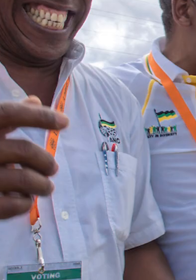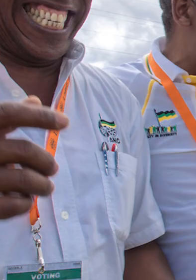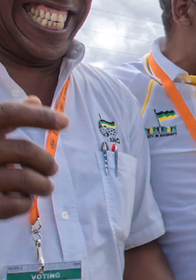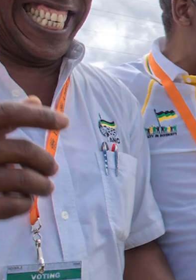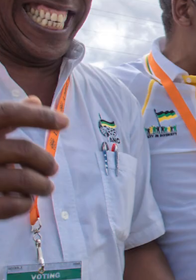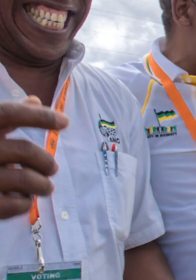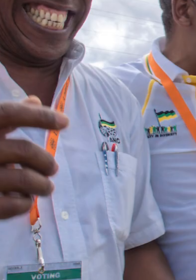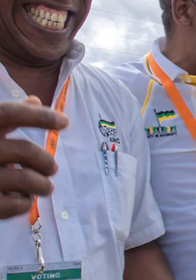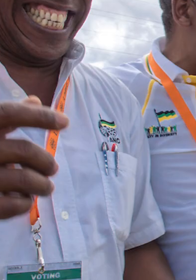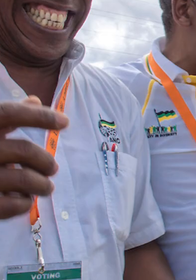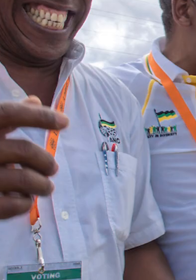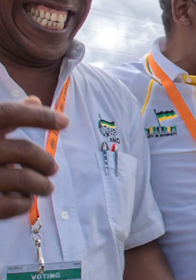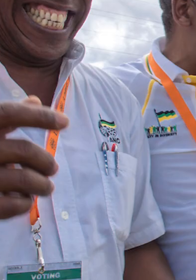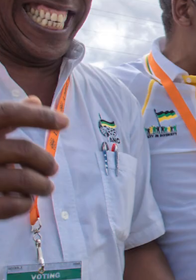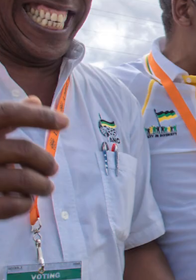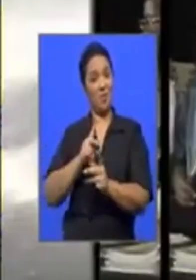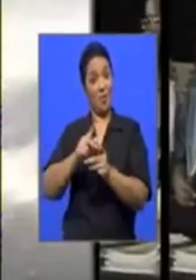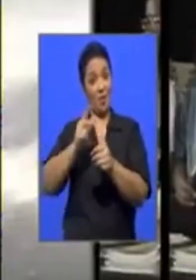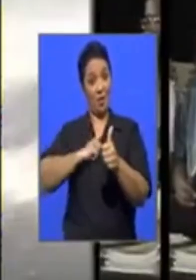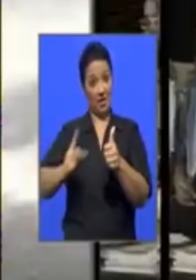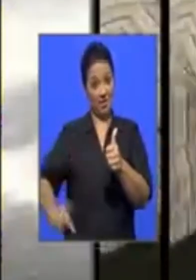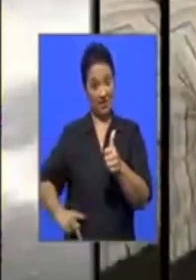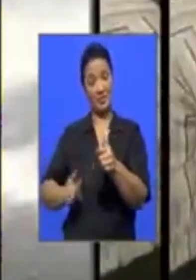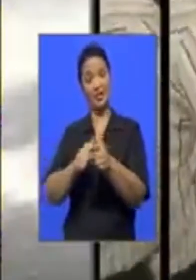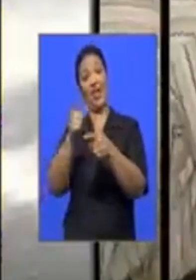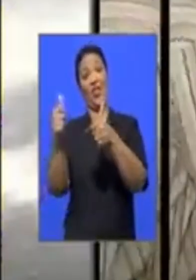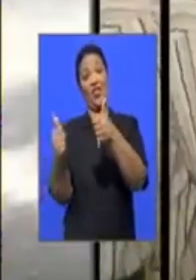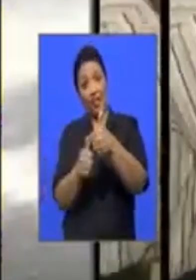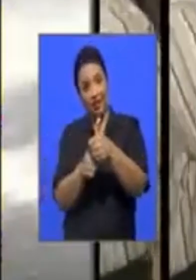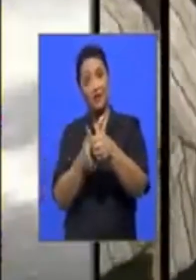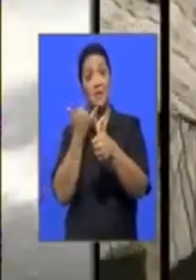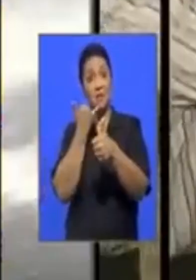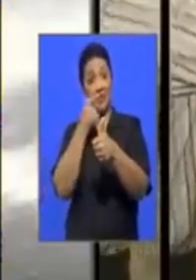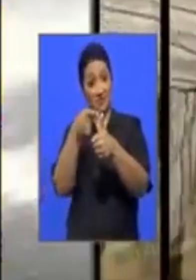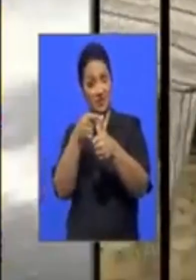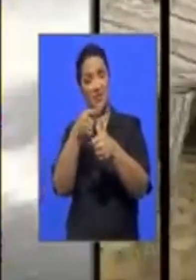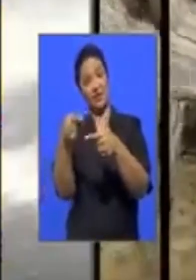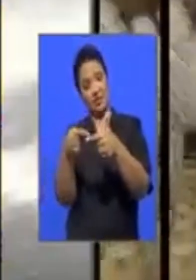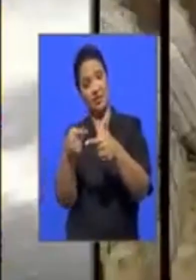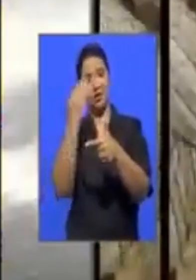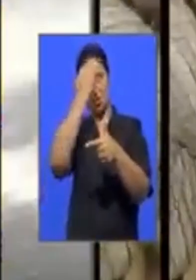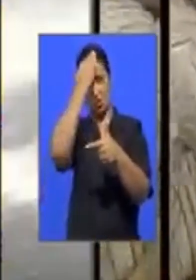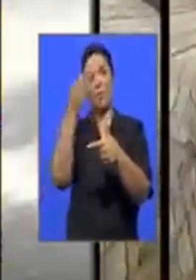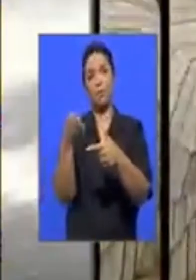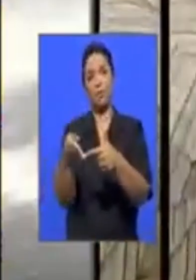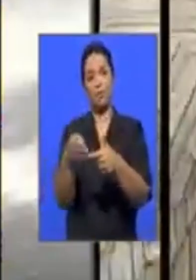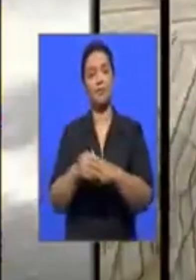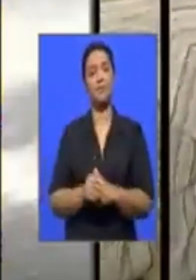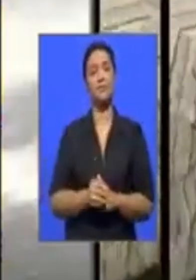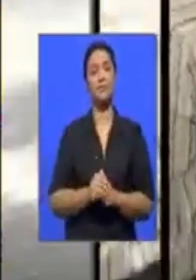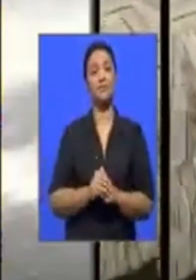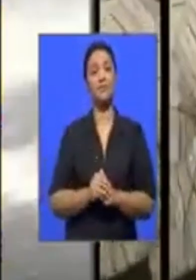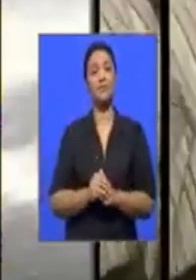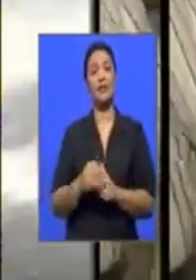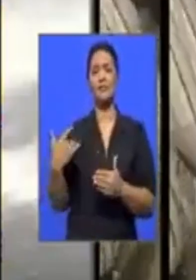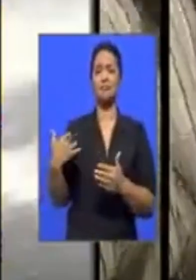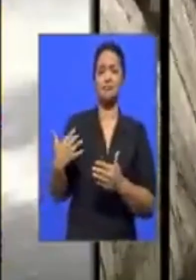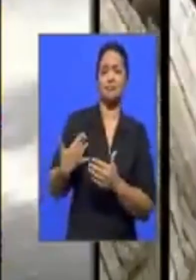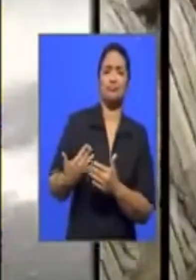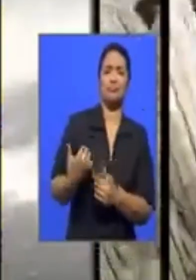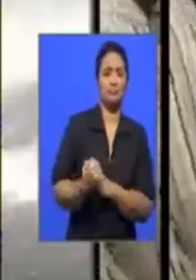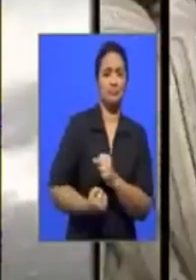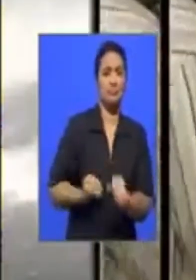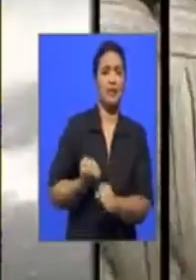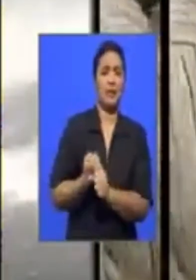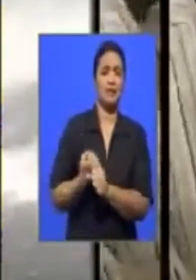movement and became leaders within the ANC. The ANC did well to recruit academics in the 1980s. Many